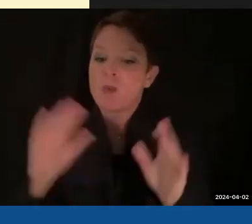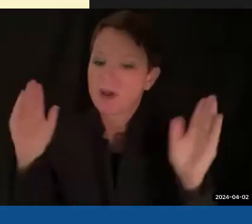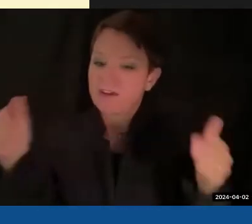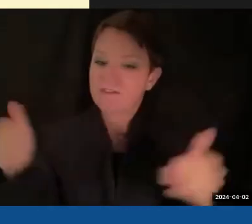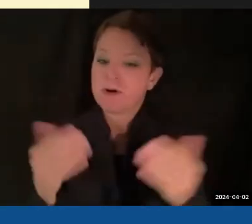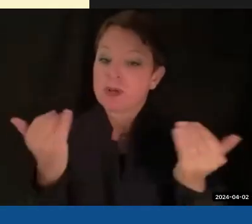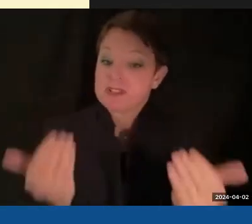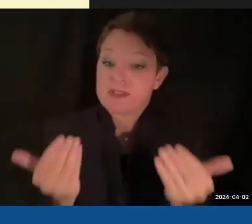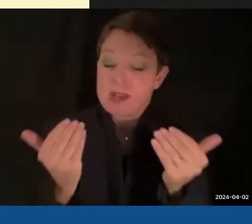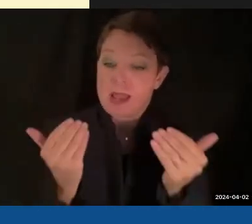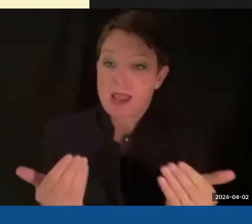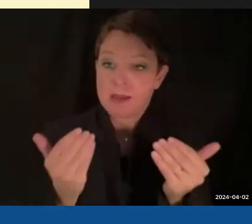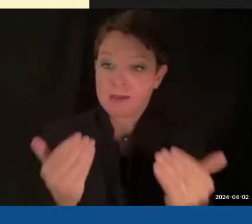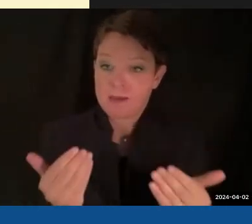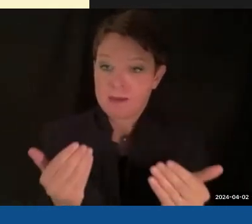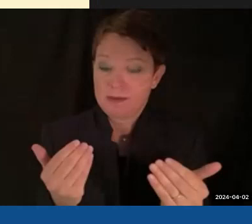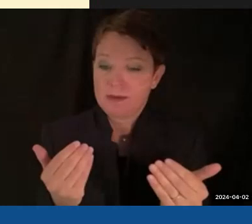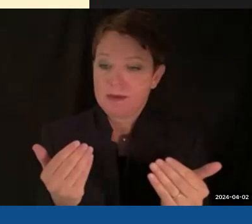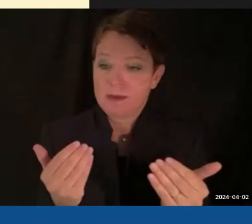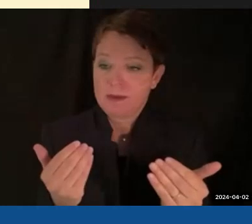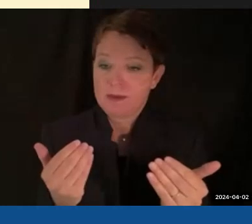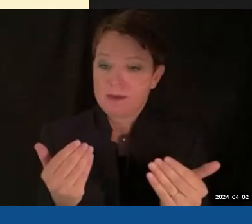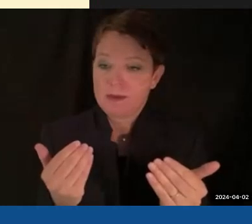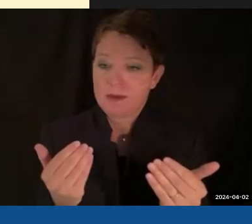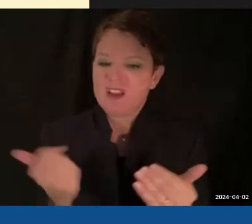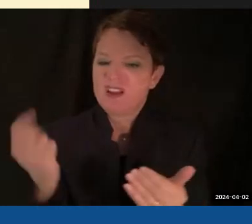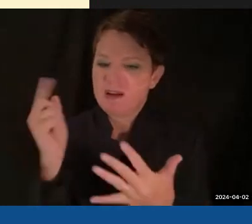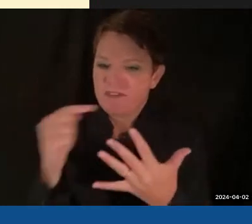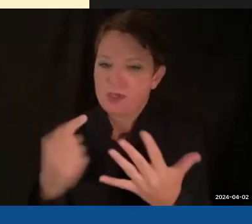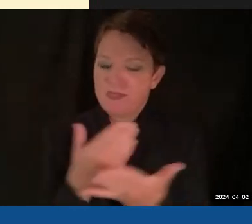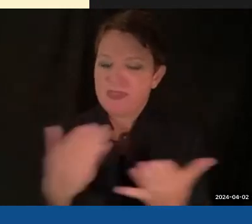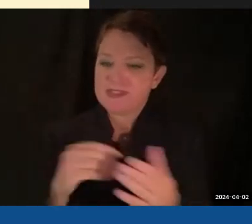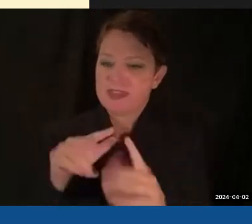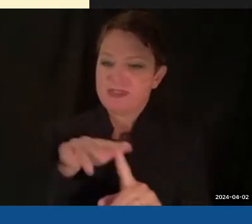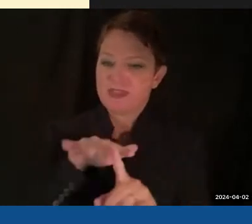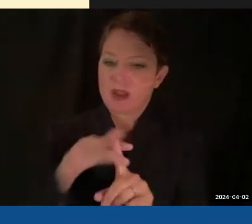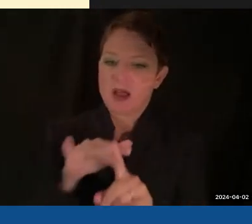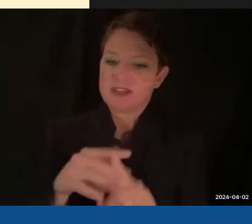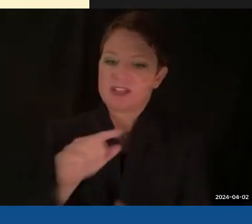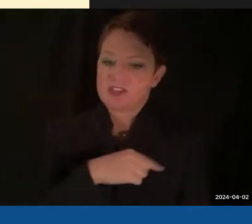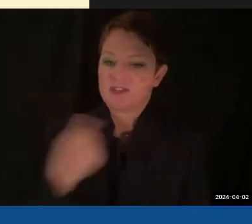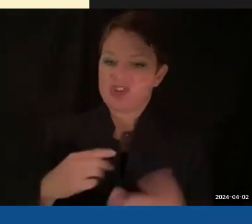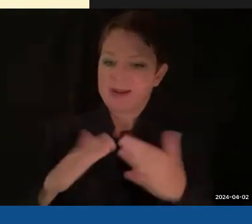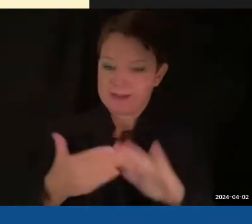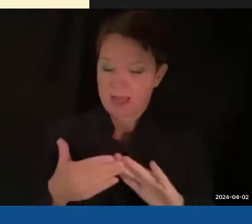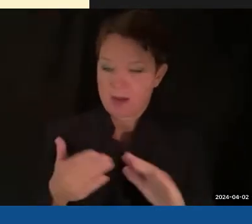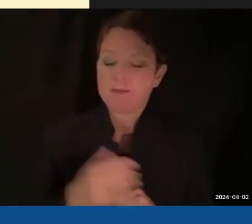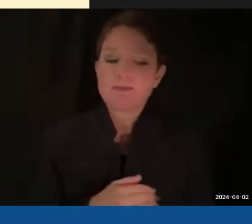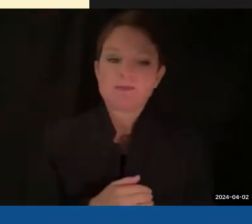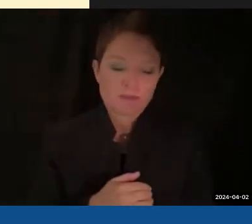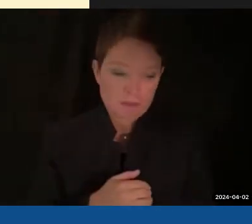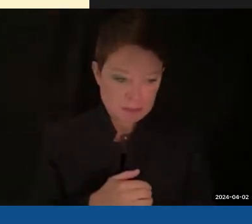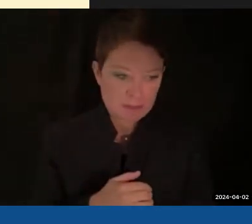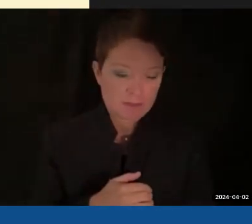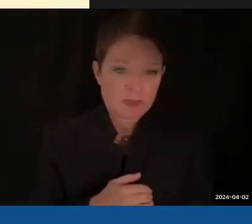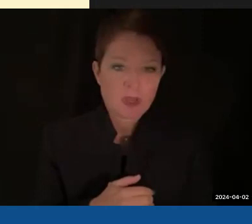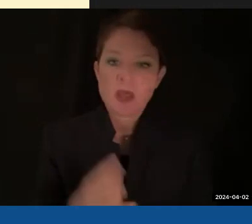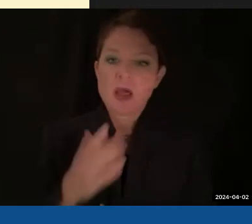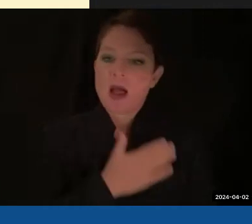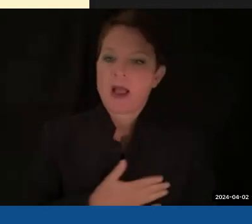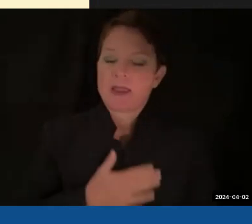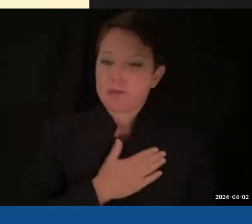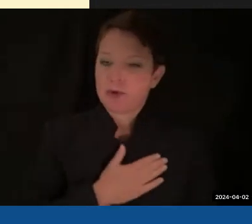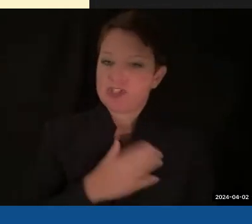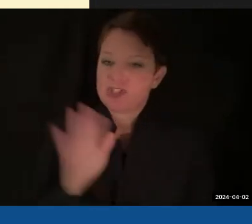comments today on a few things in the context of Chinatown. So I really appreciate Mr. Ian